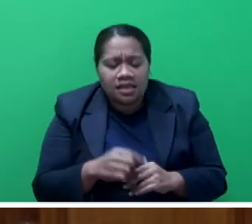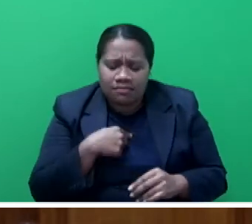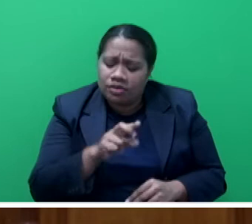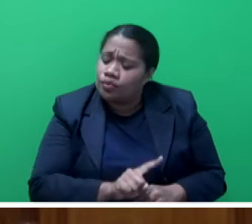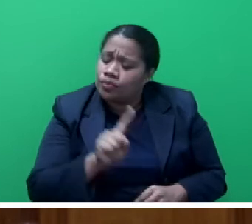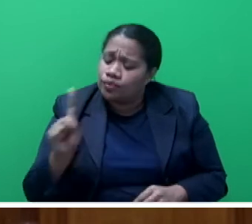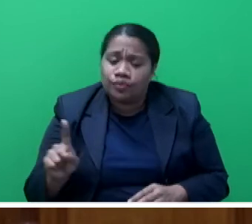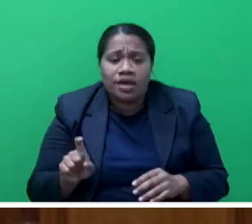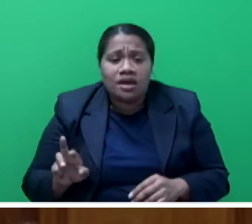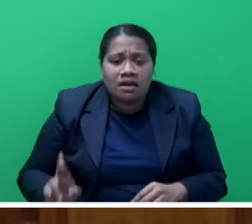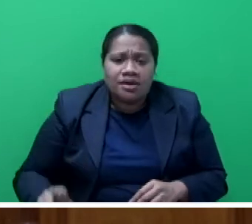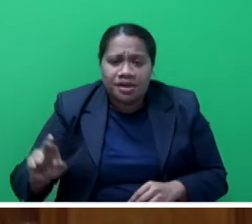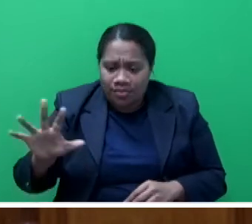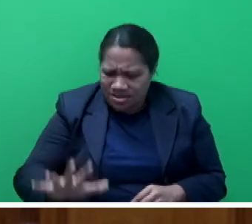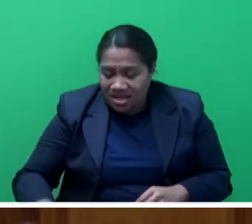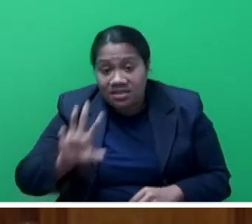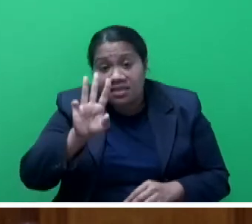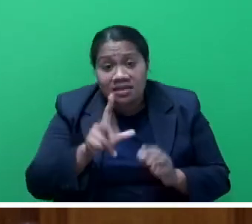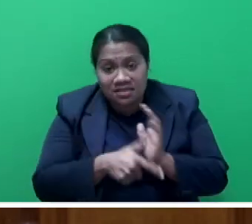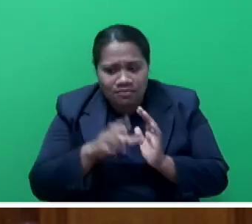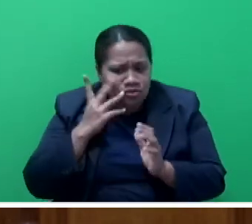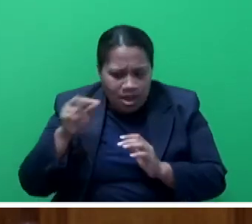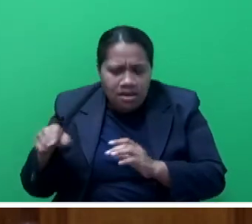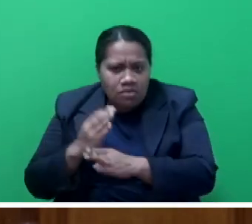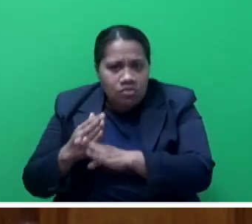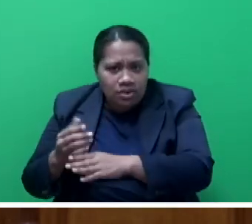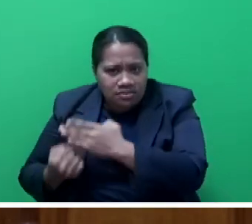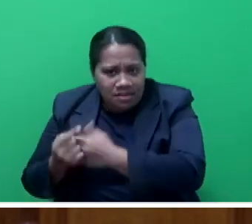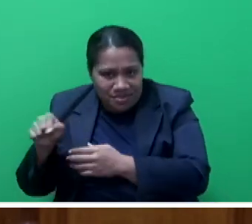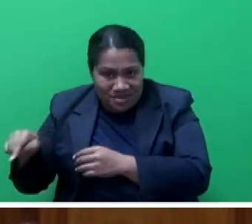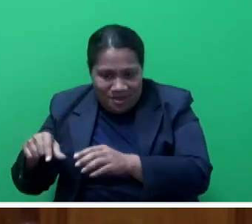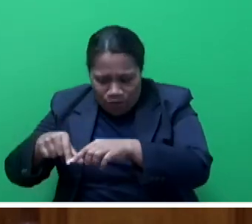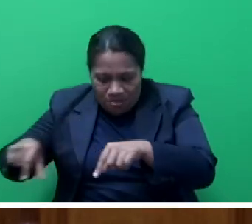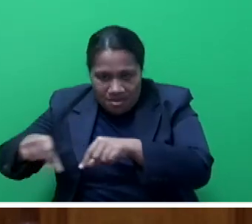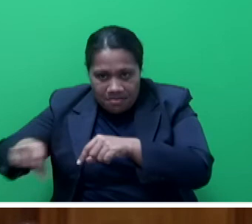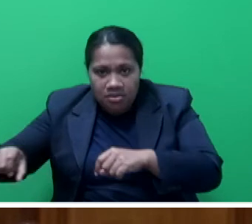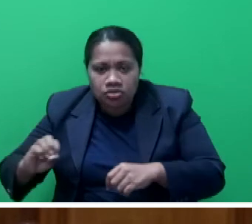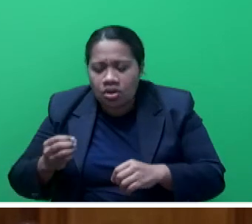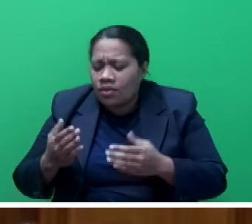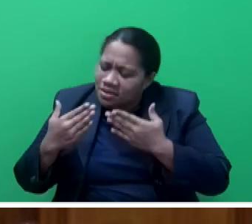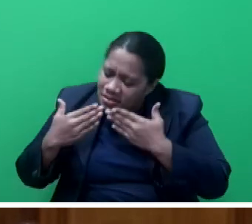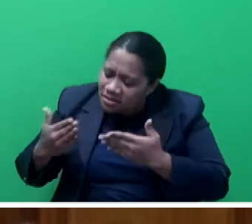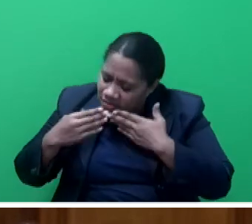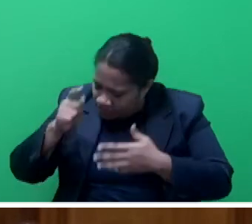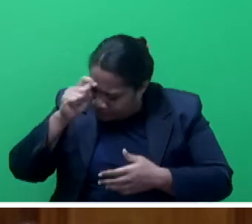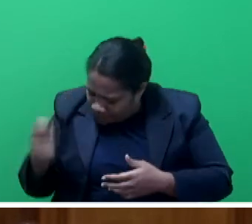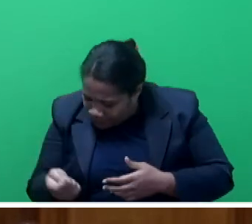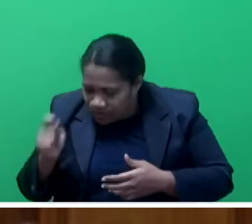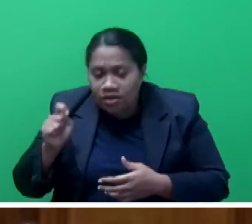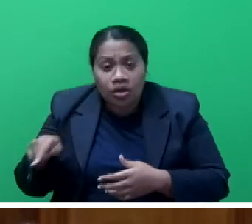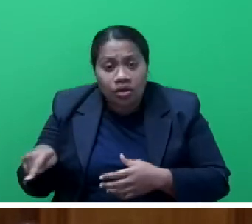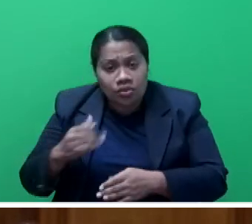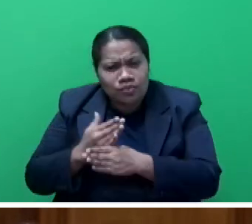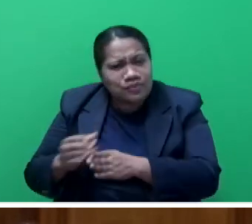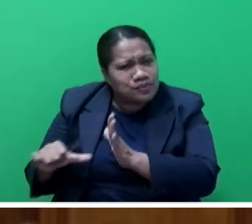3 times during this operation. And I'd just like to mention the members of the team that work hard on this. Lee Chen, the Manager